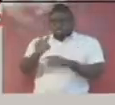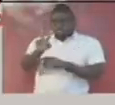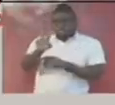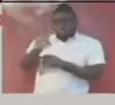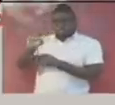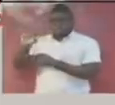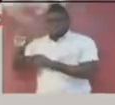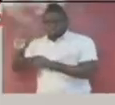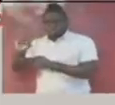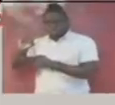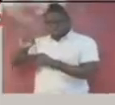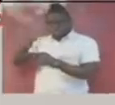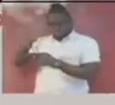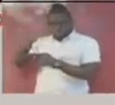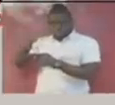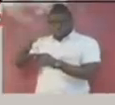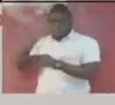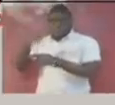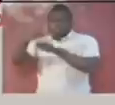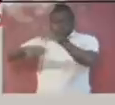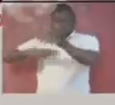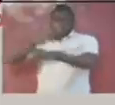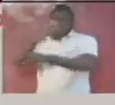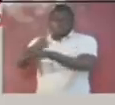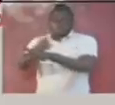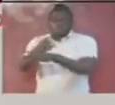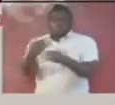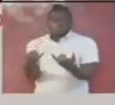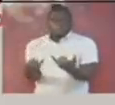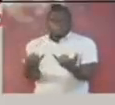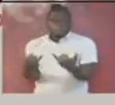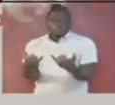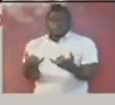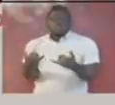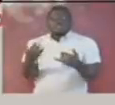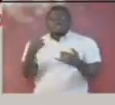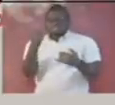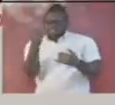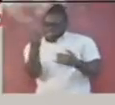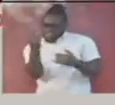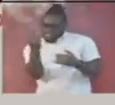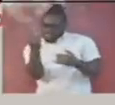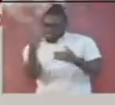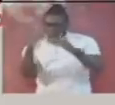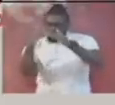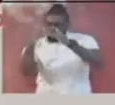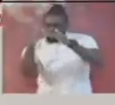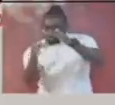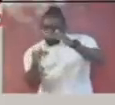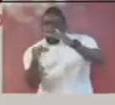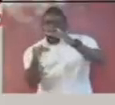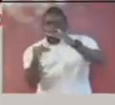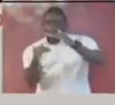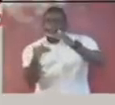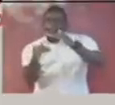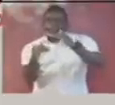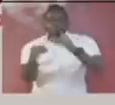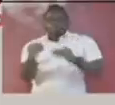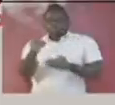dropped from a peak of 800,000 just a few weeks ago. And now we are down to